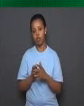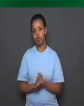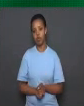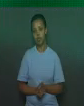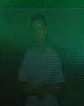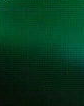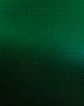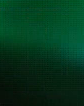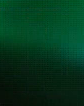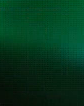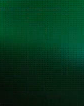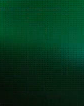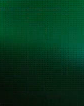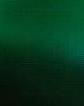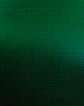Begin.